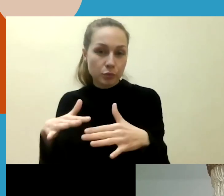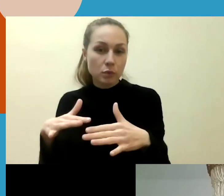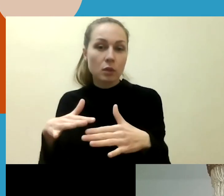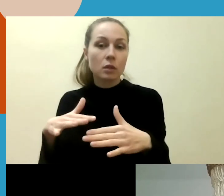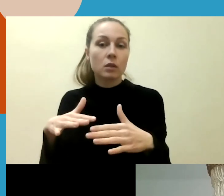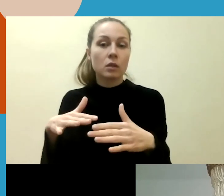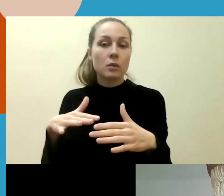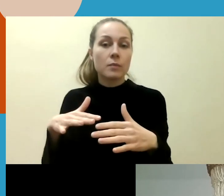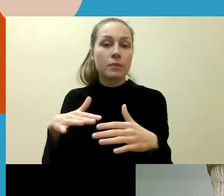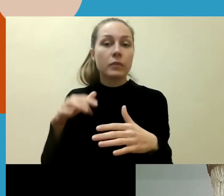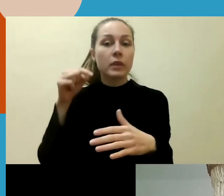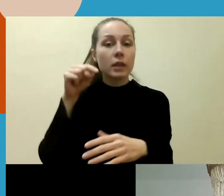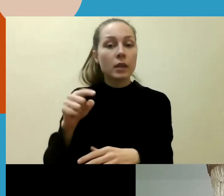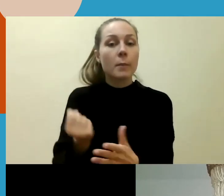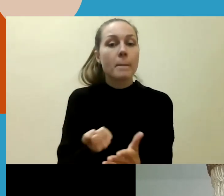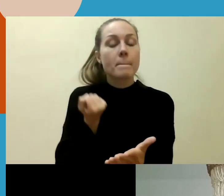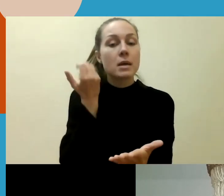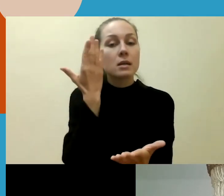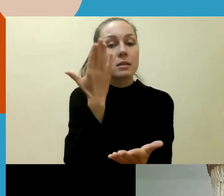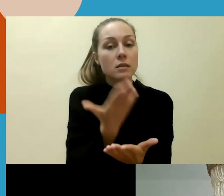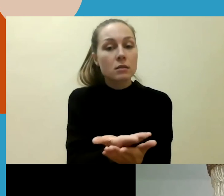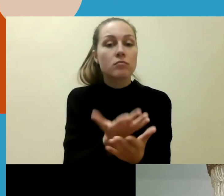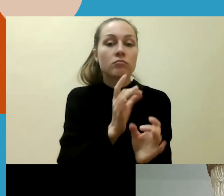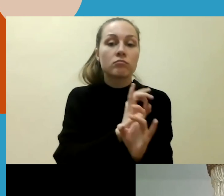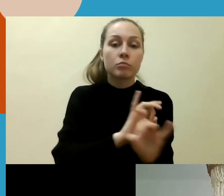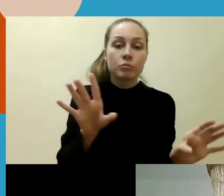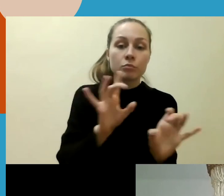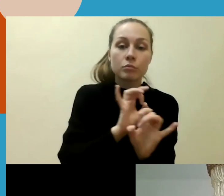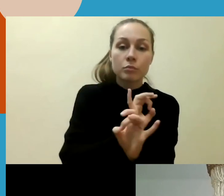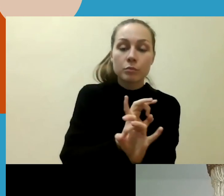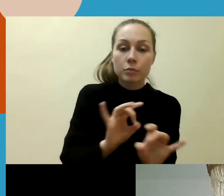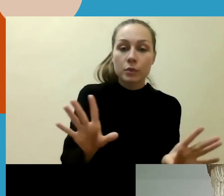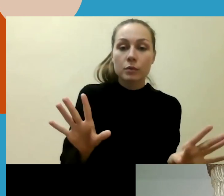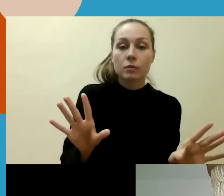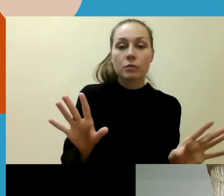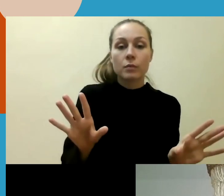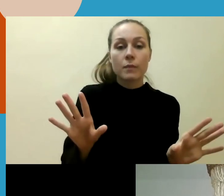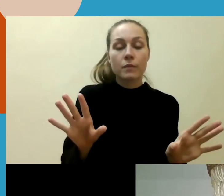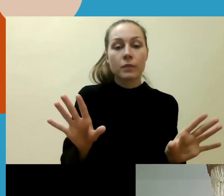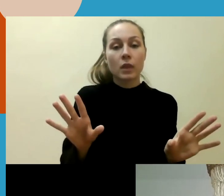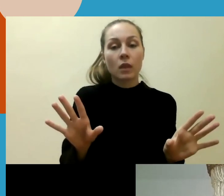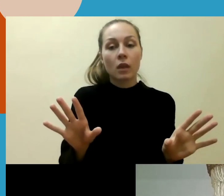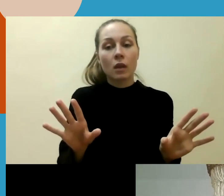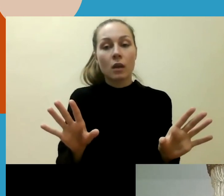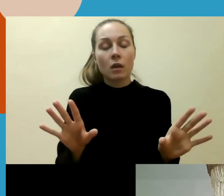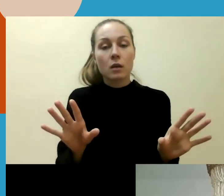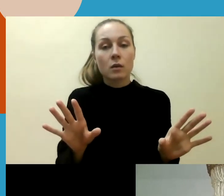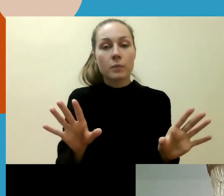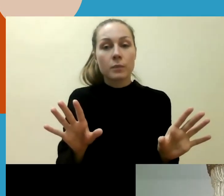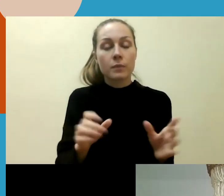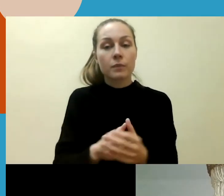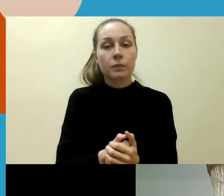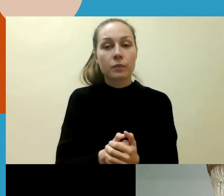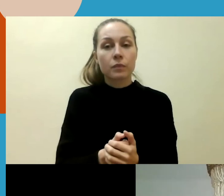in some other countries, prosecutors' offices organize meetings with society